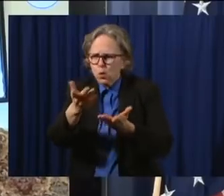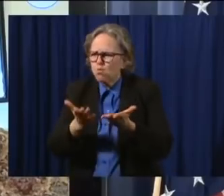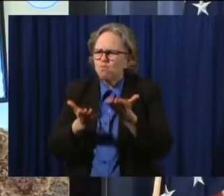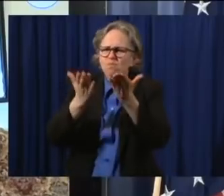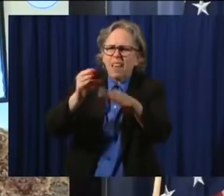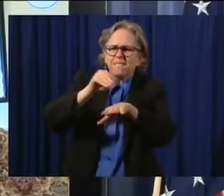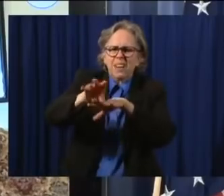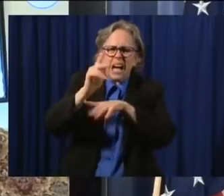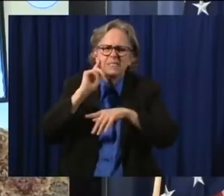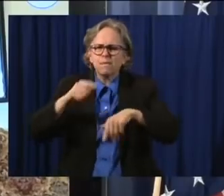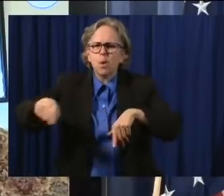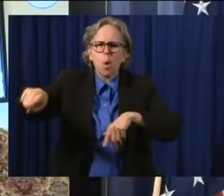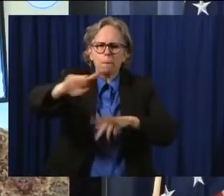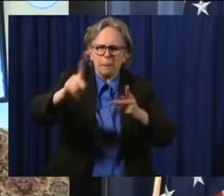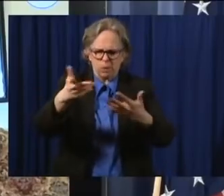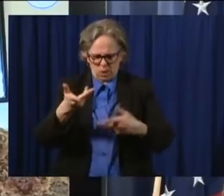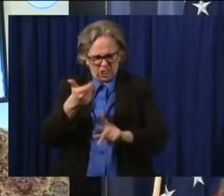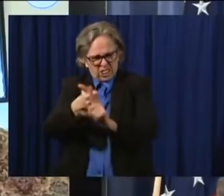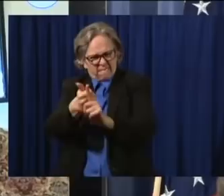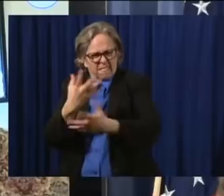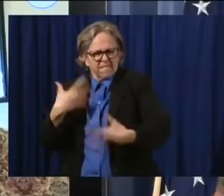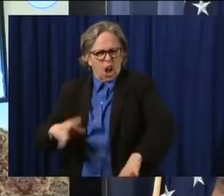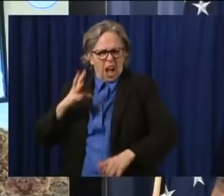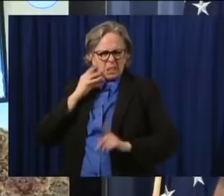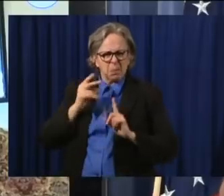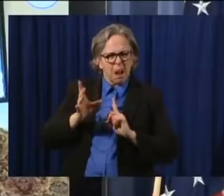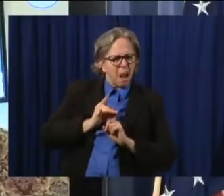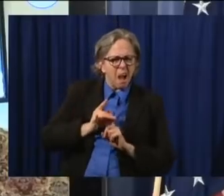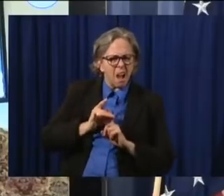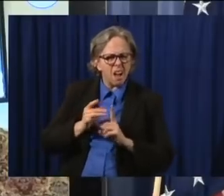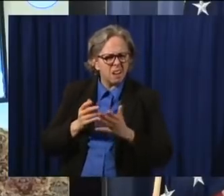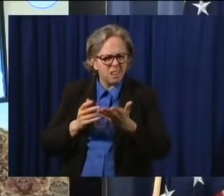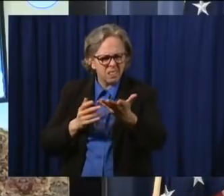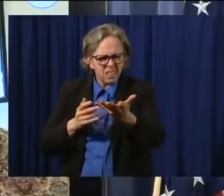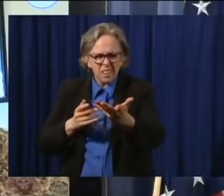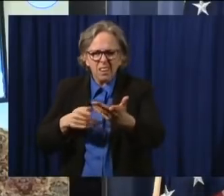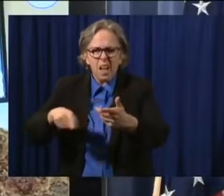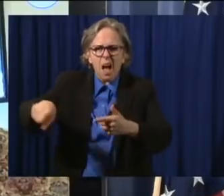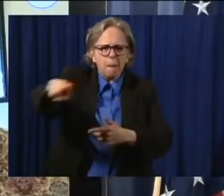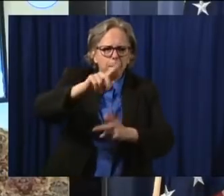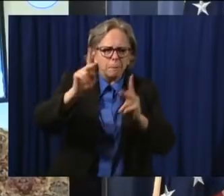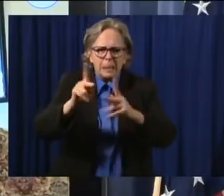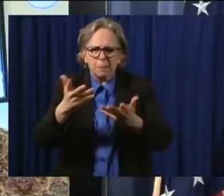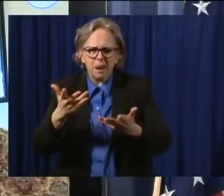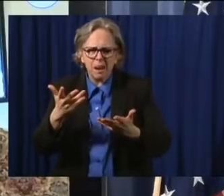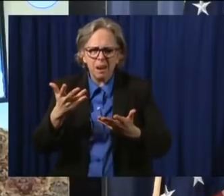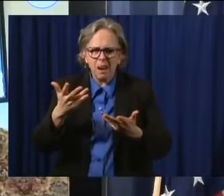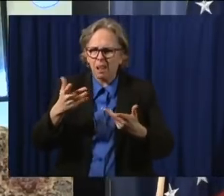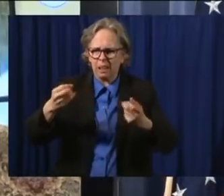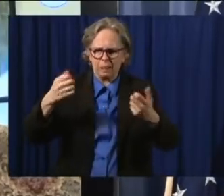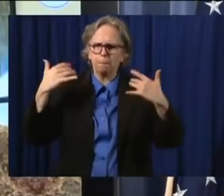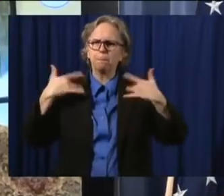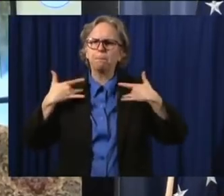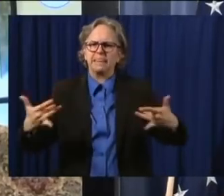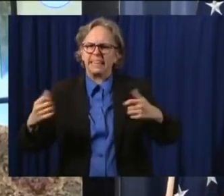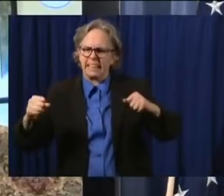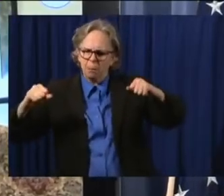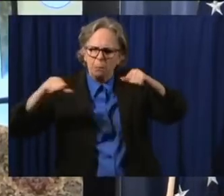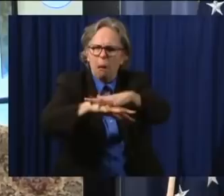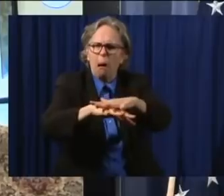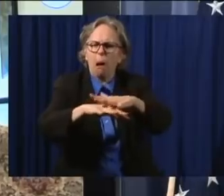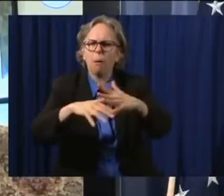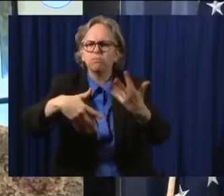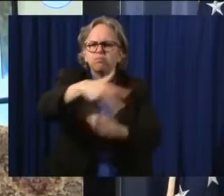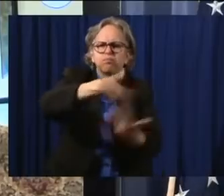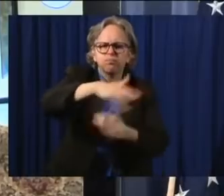patient. We know people are out there, we're mixing more, but what advice would you have to us?